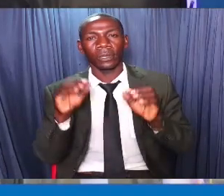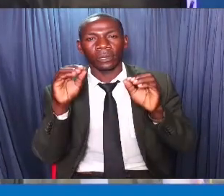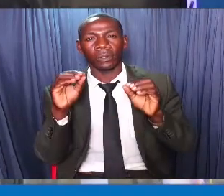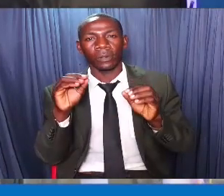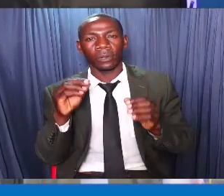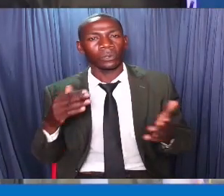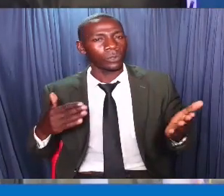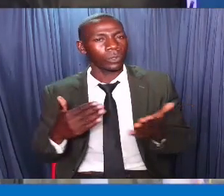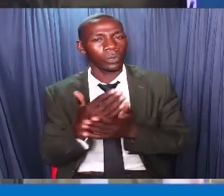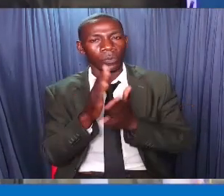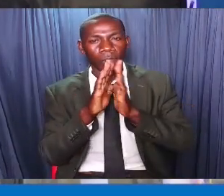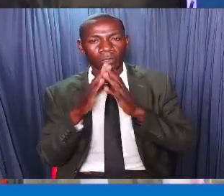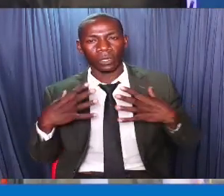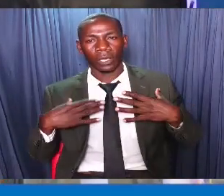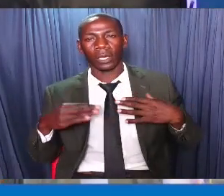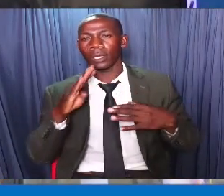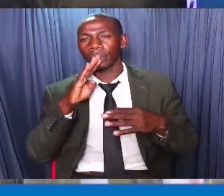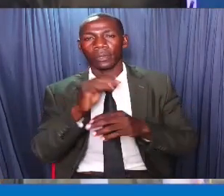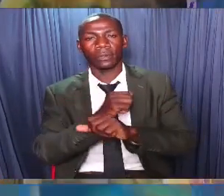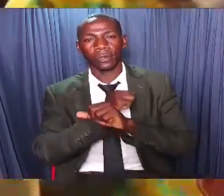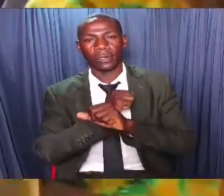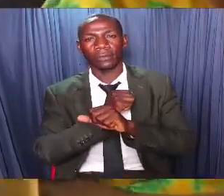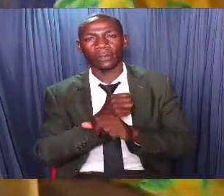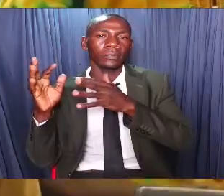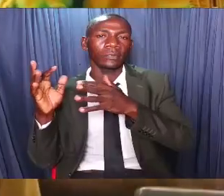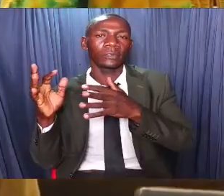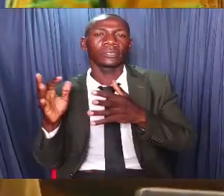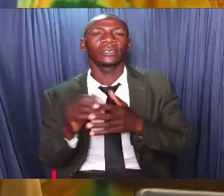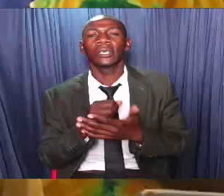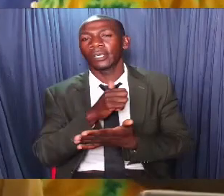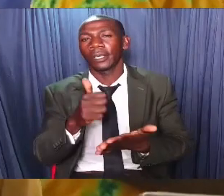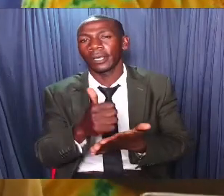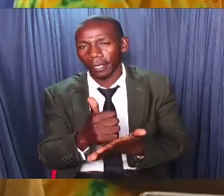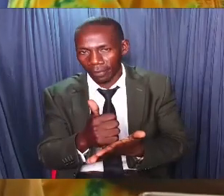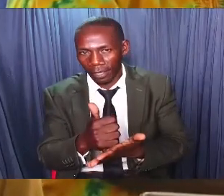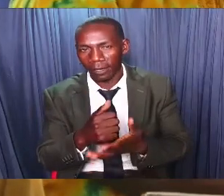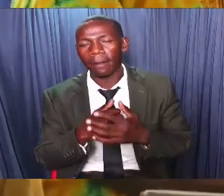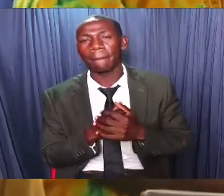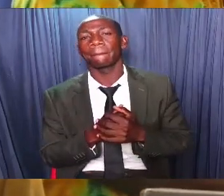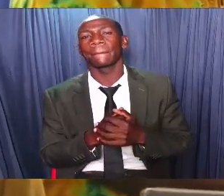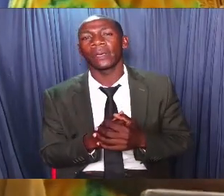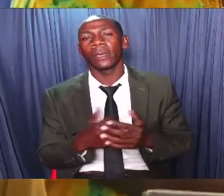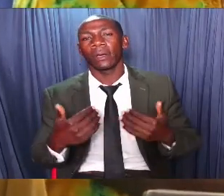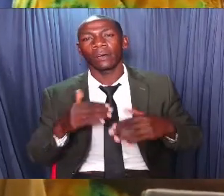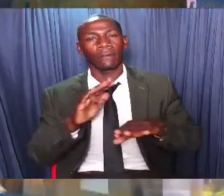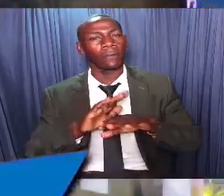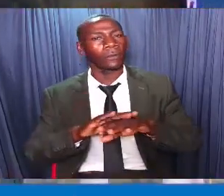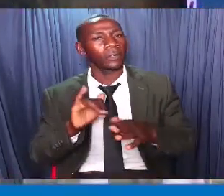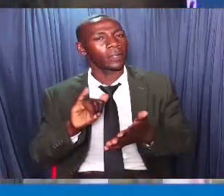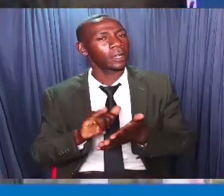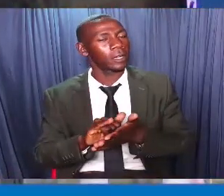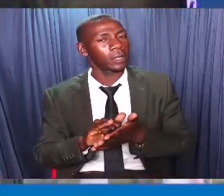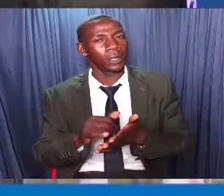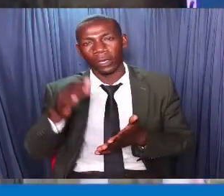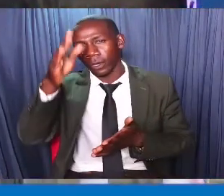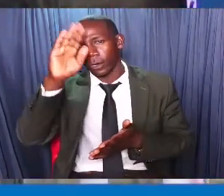maombi tunapona tunakuwa salama. By the teachings we'll be safe. Amen. Amen. Kuna mema ambayo. There are good things